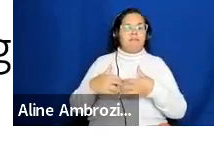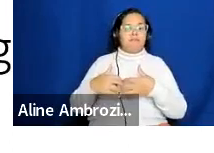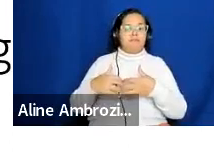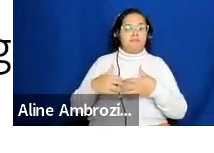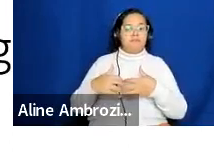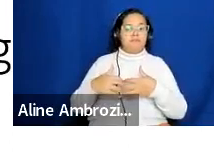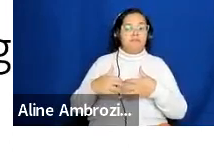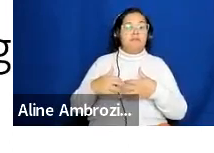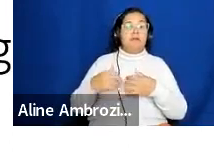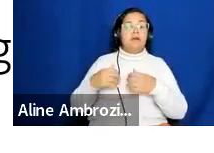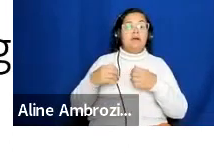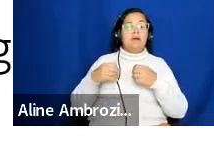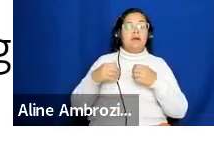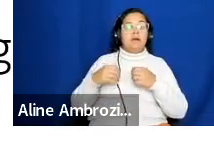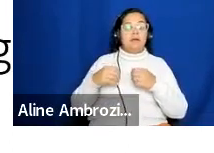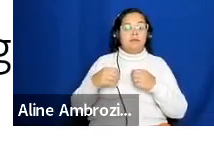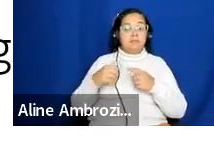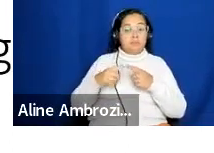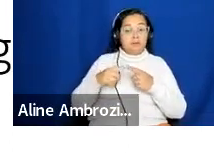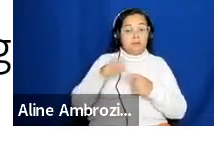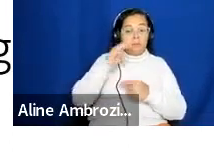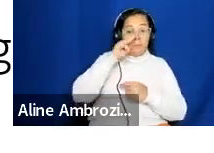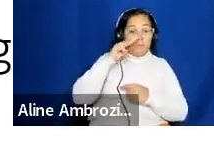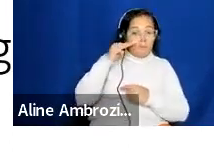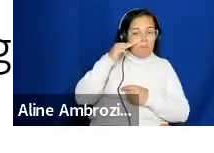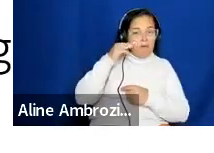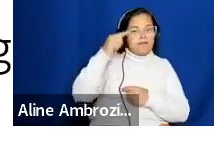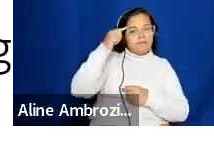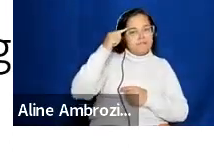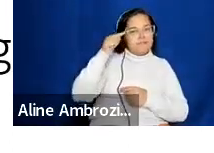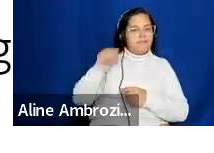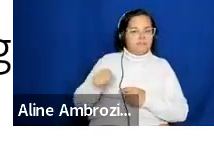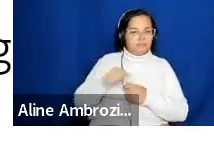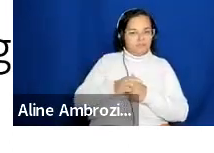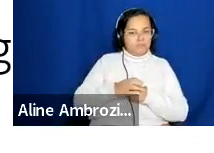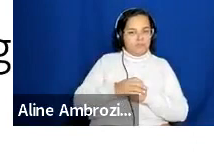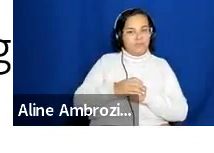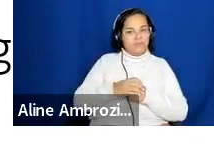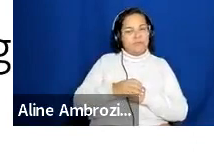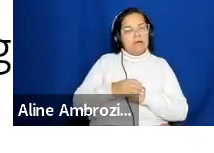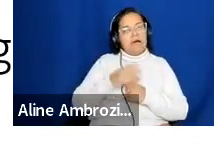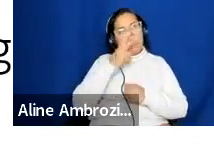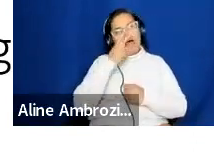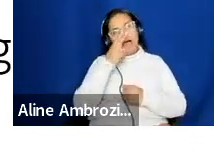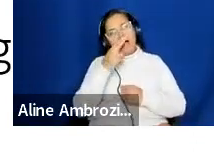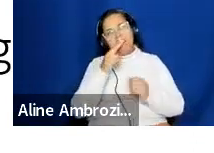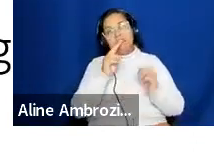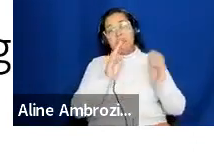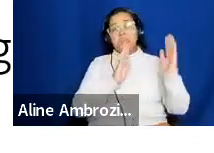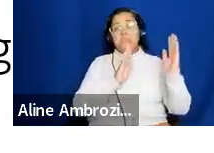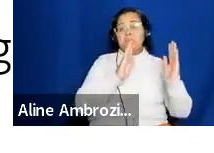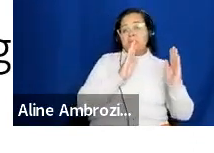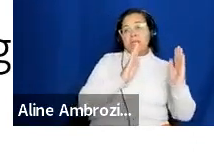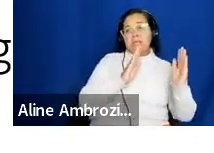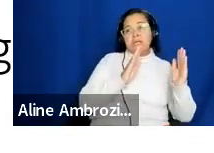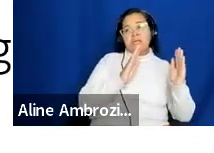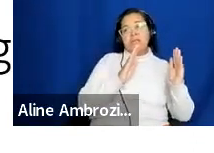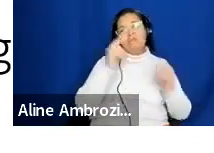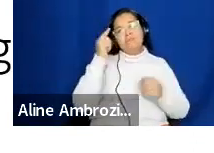Is there a sense in which Marx had a view of some kind of universal direction of human